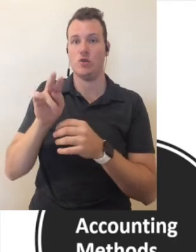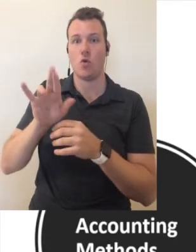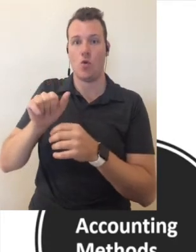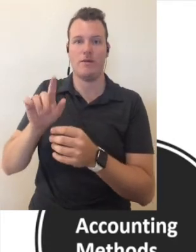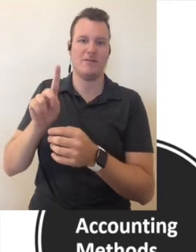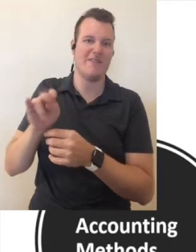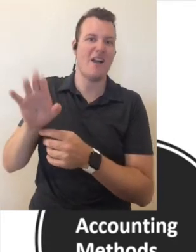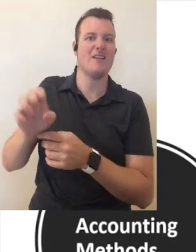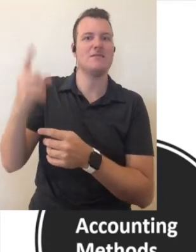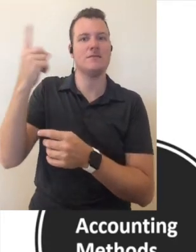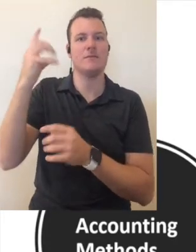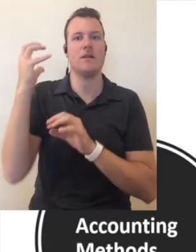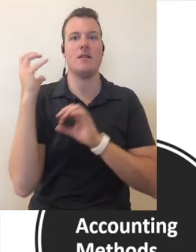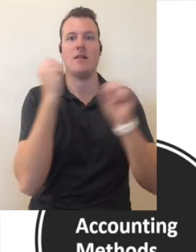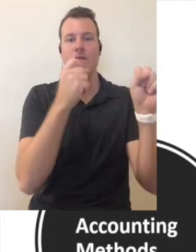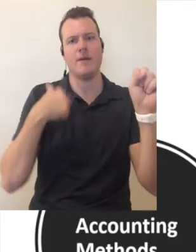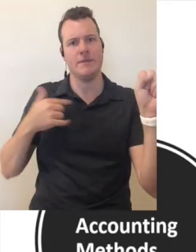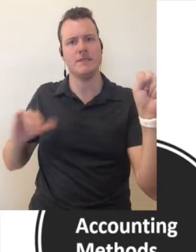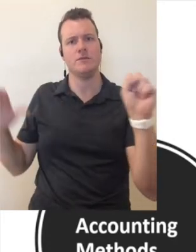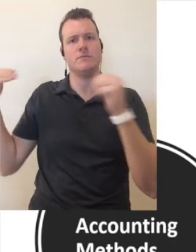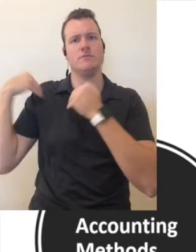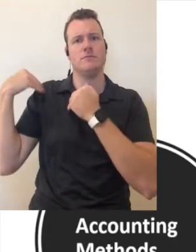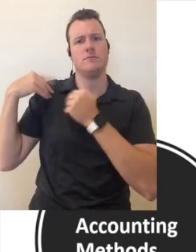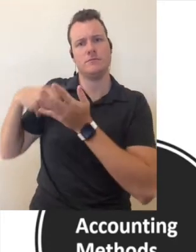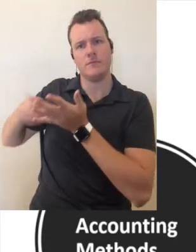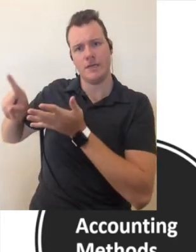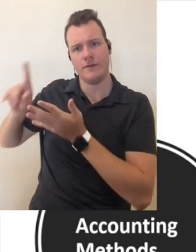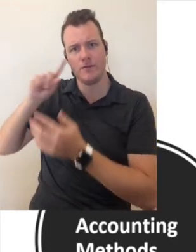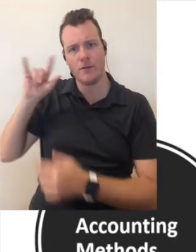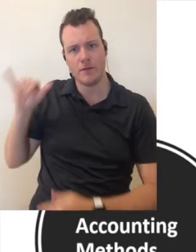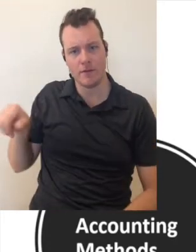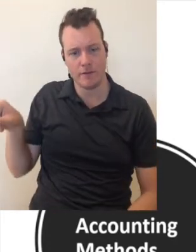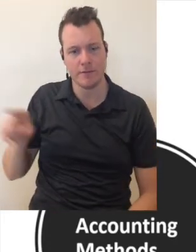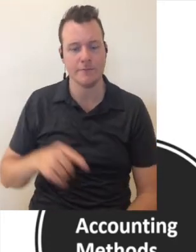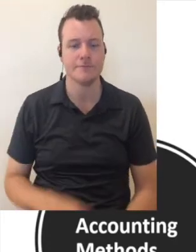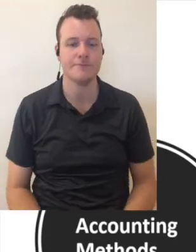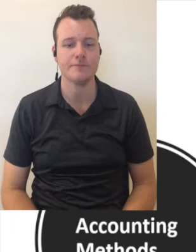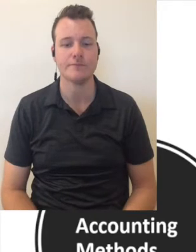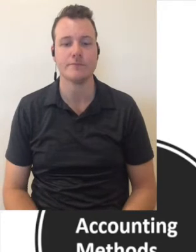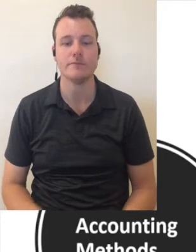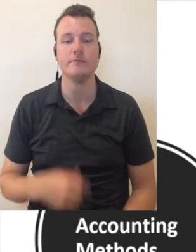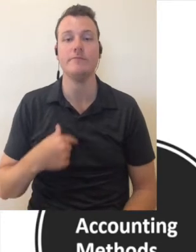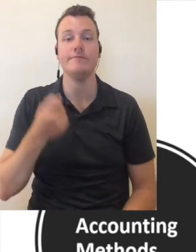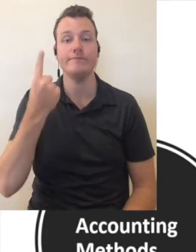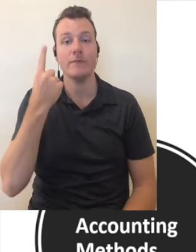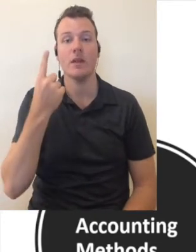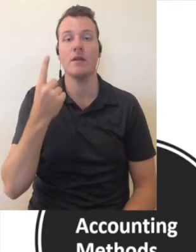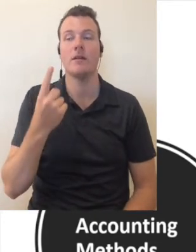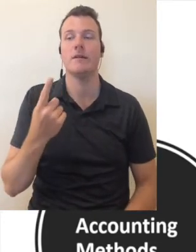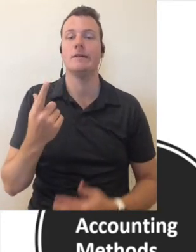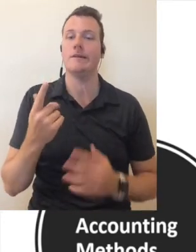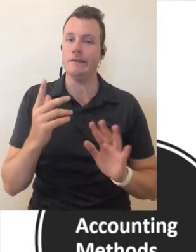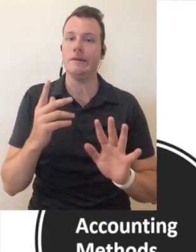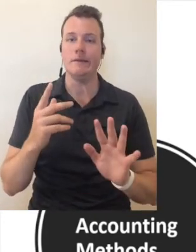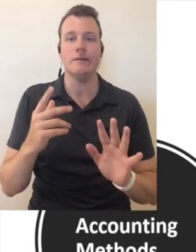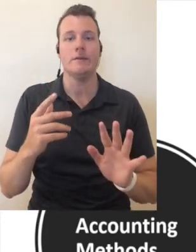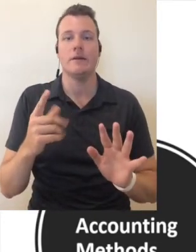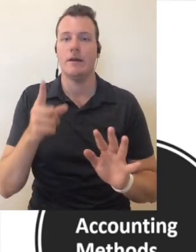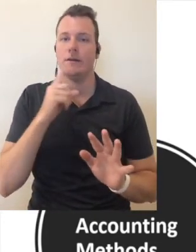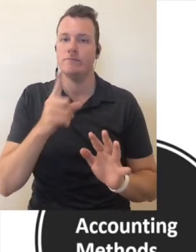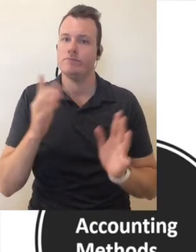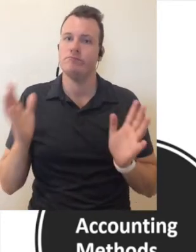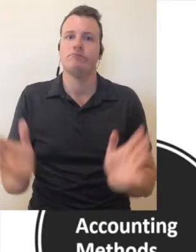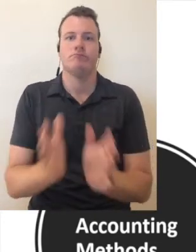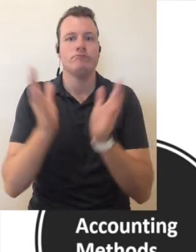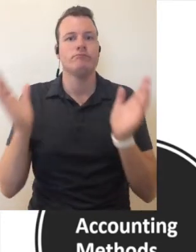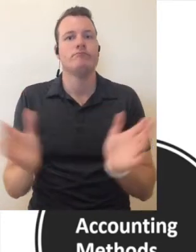the inventory has left my building and that I'm still responsible for it, okay? So one of the things that I implore you